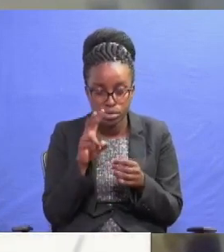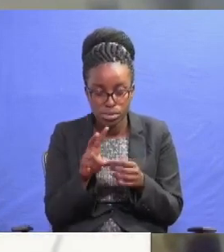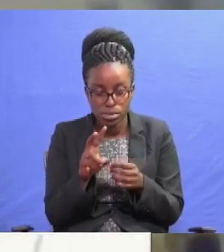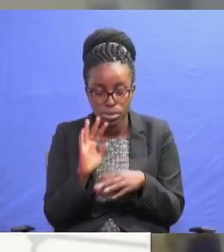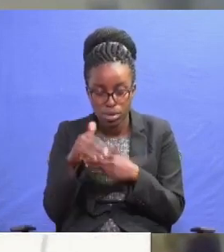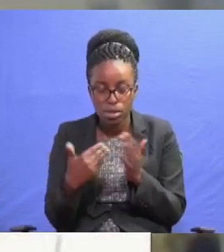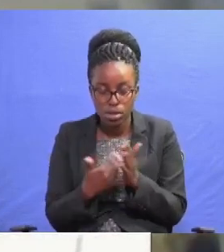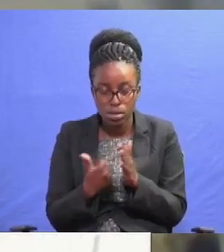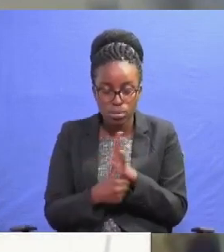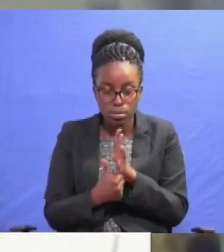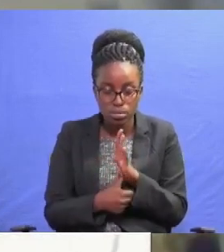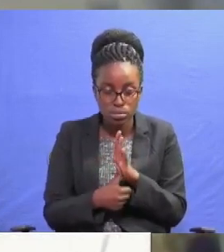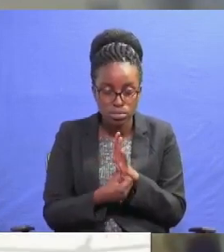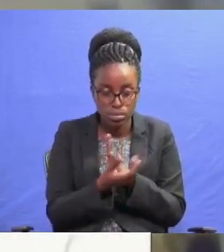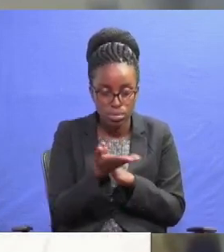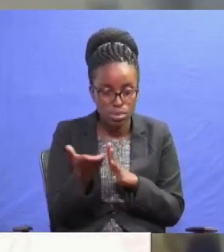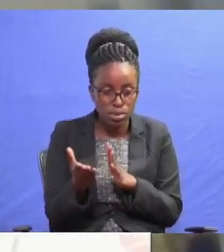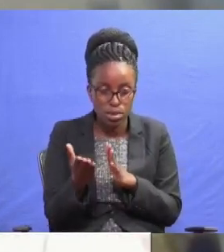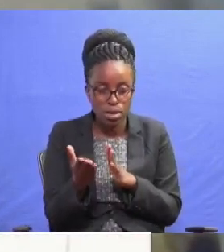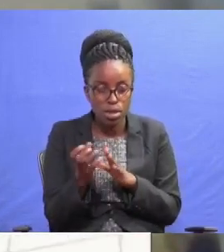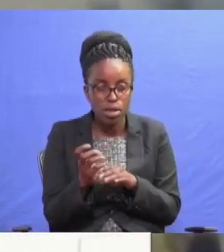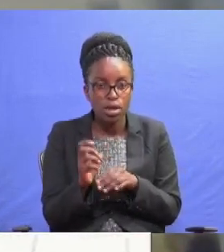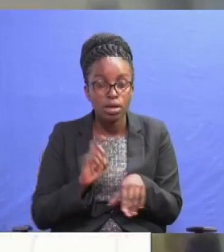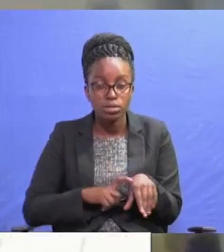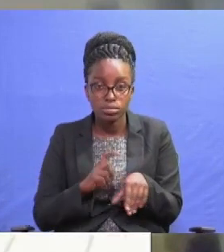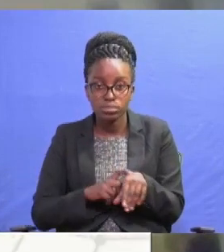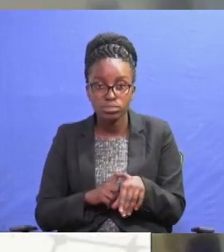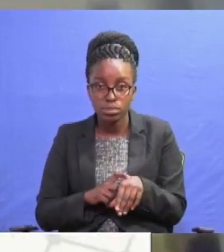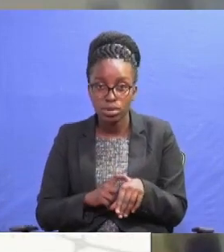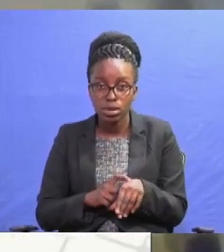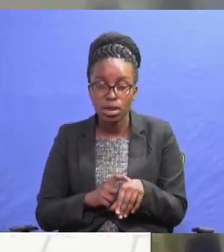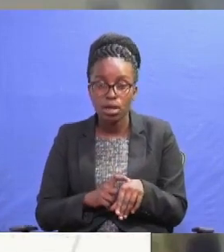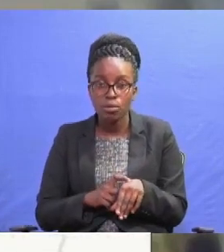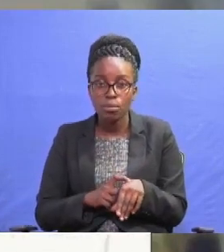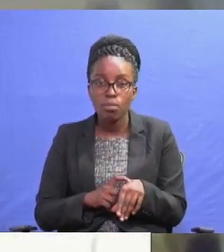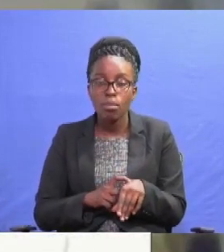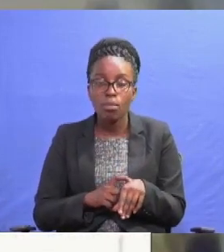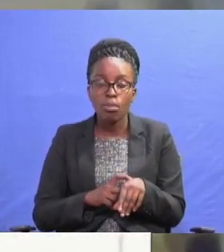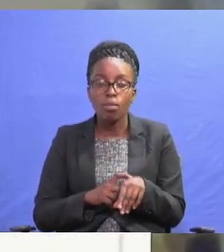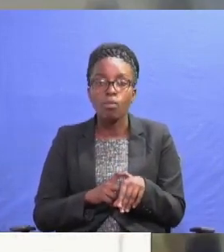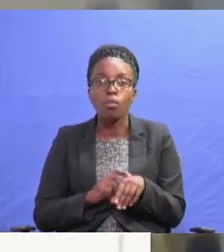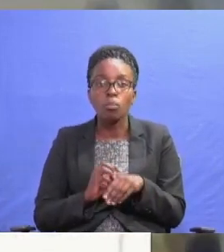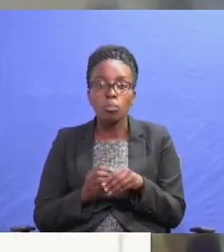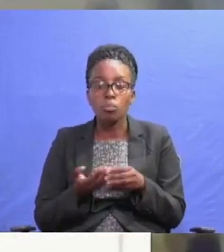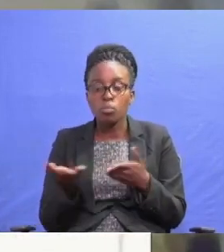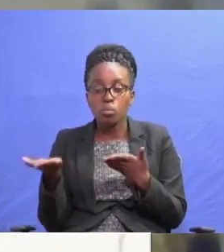I don't know why the pronouncement should be there when you can obviously see there is an emergency in this country